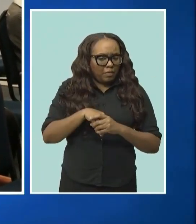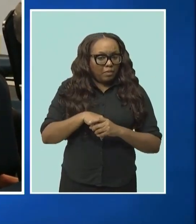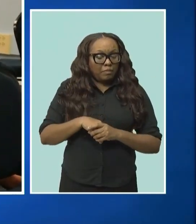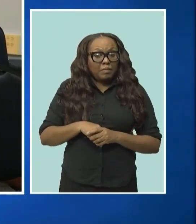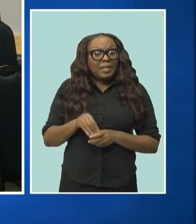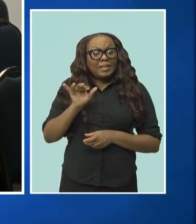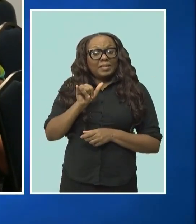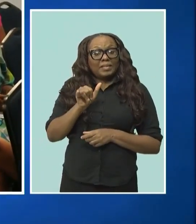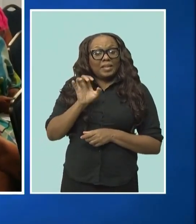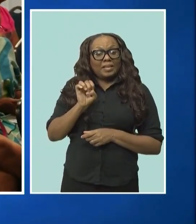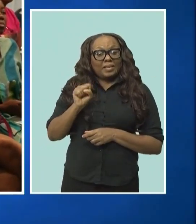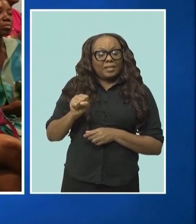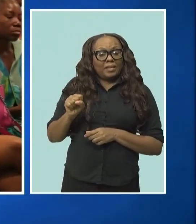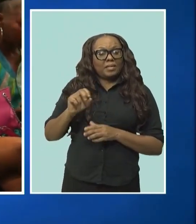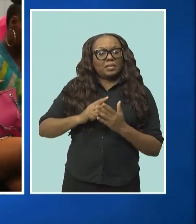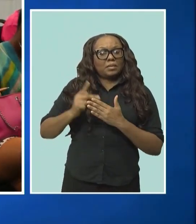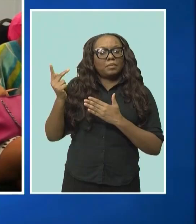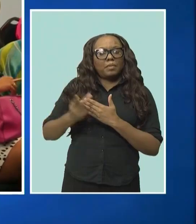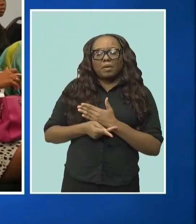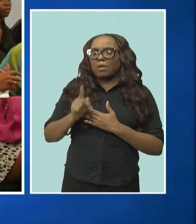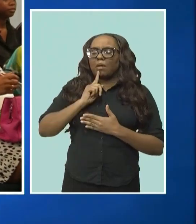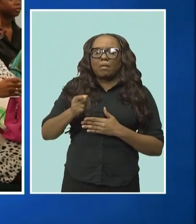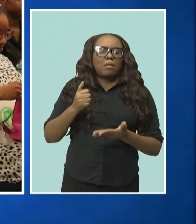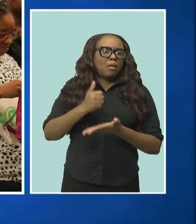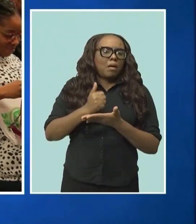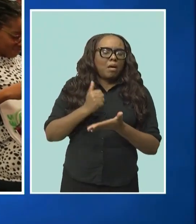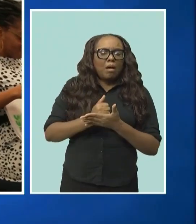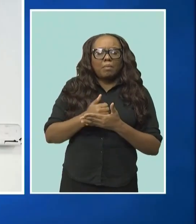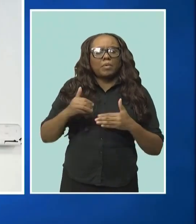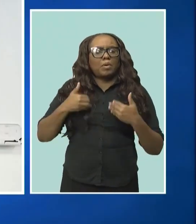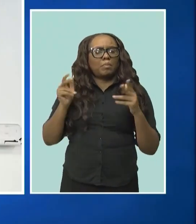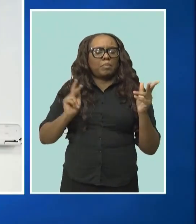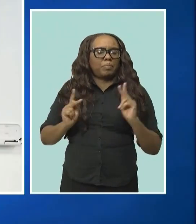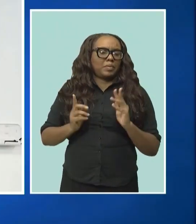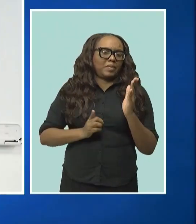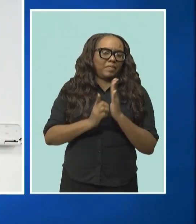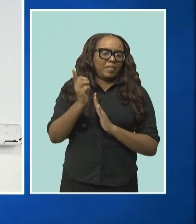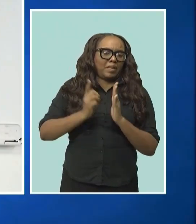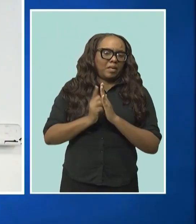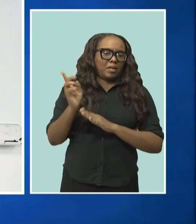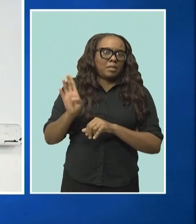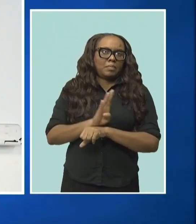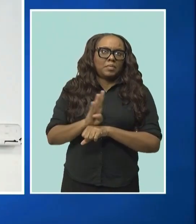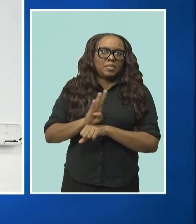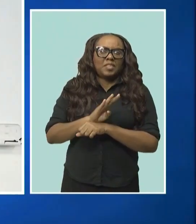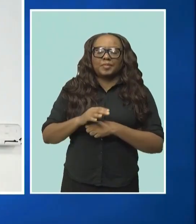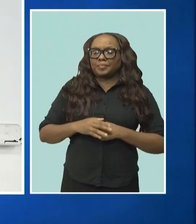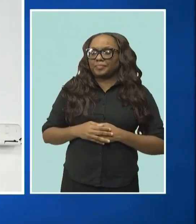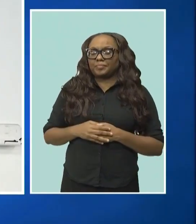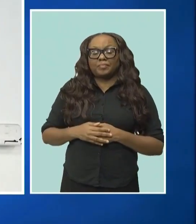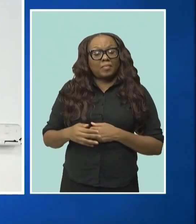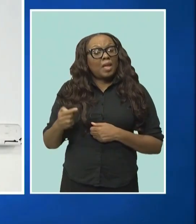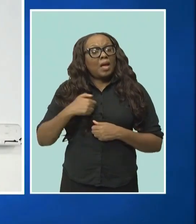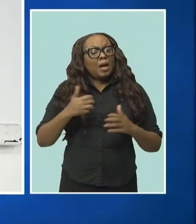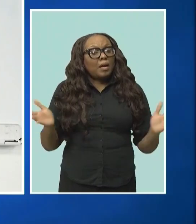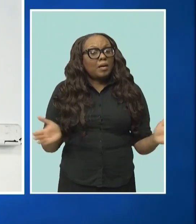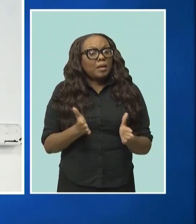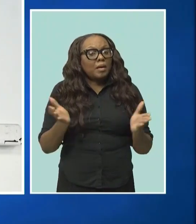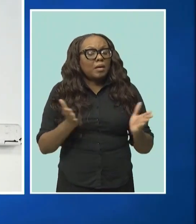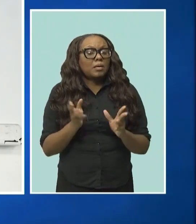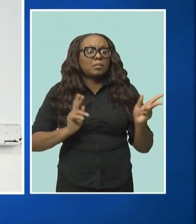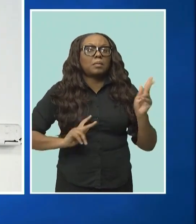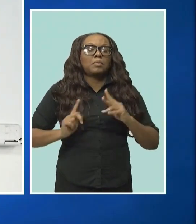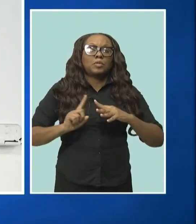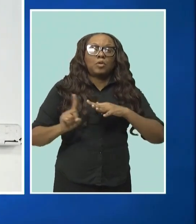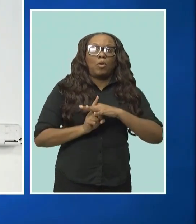necessary grounding for young entrepreneurs to develop their business. It required everybody to show up and show out and